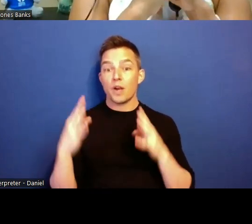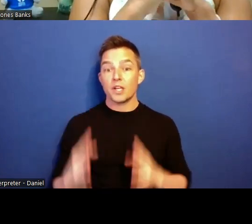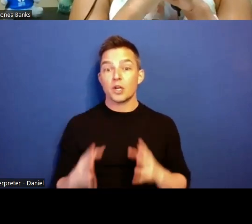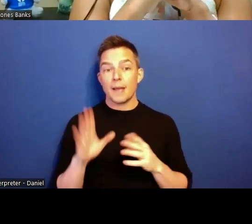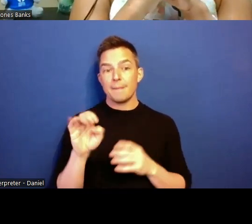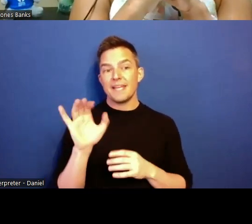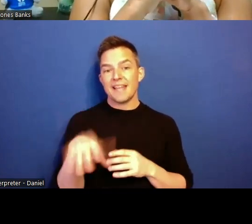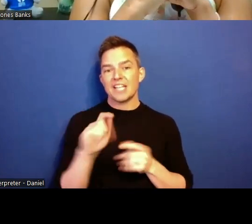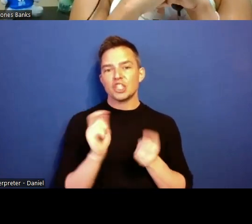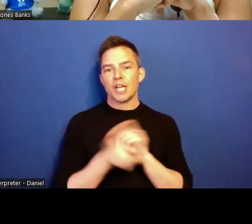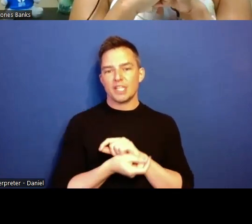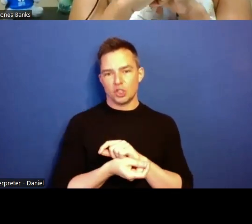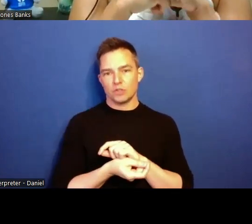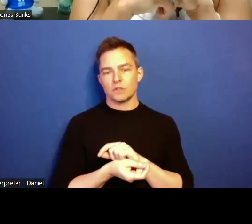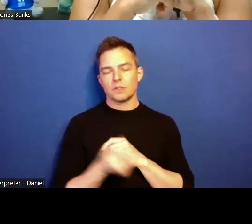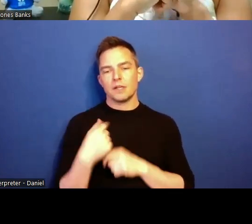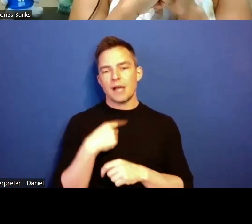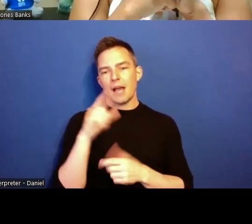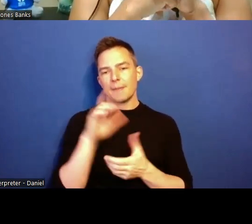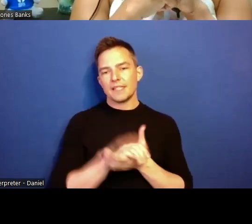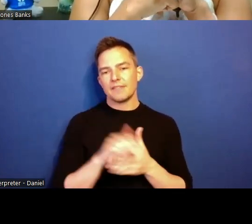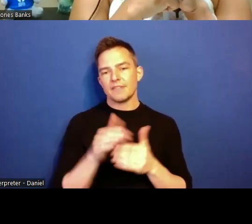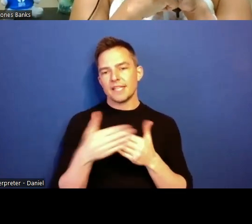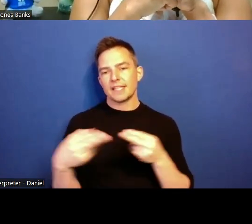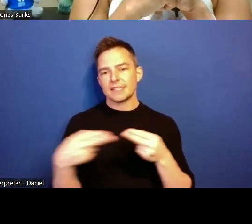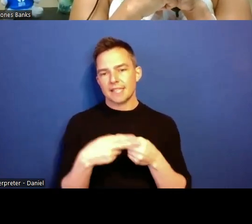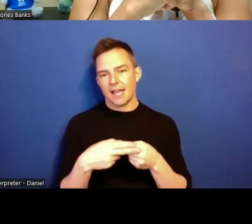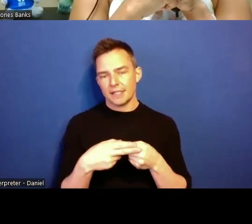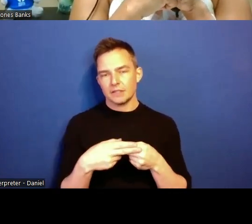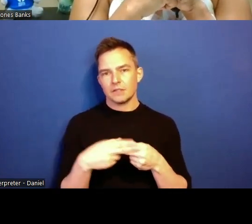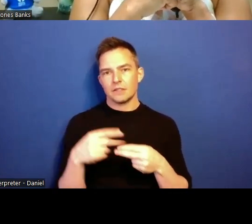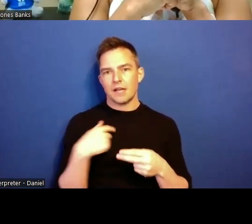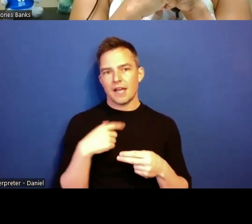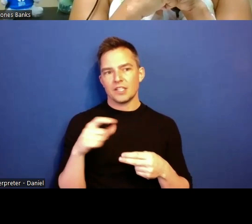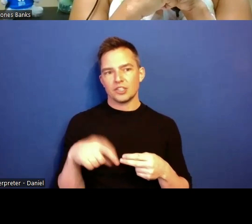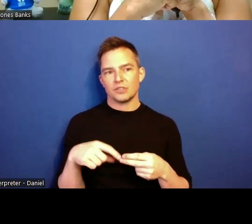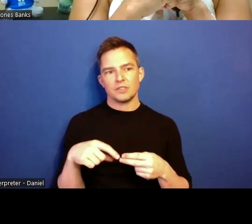change. I believe the next slide I should be done.